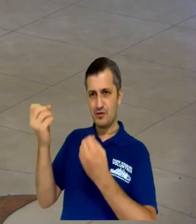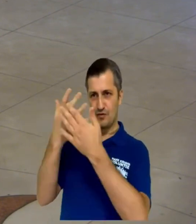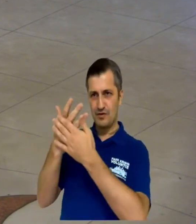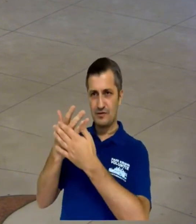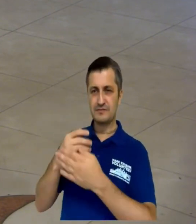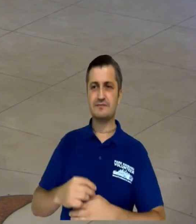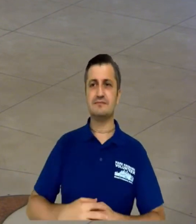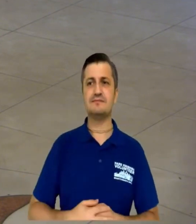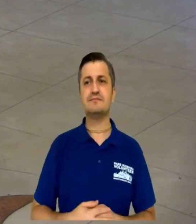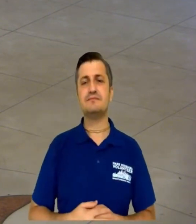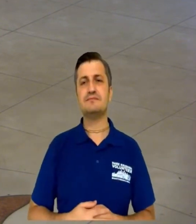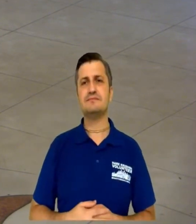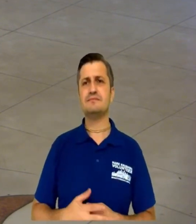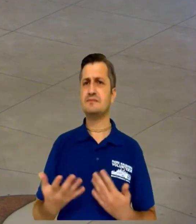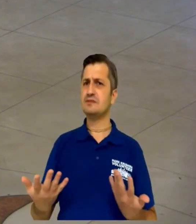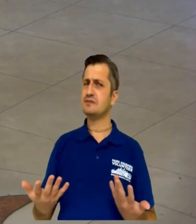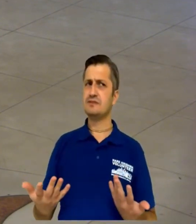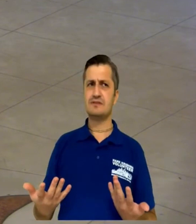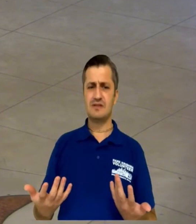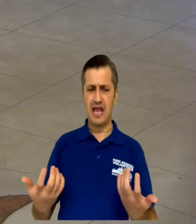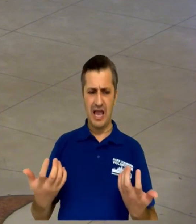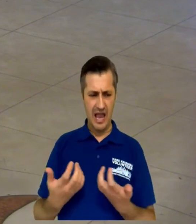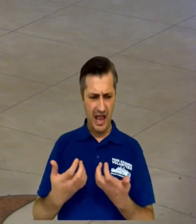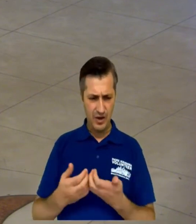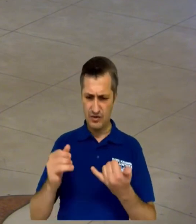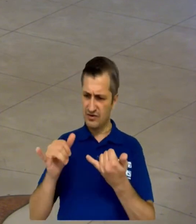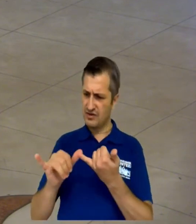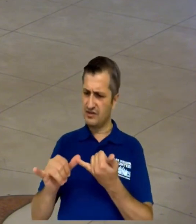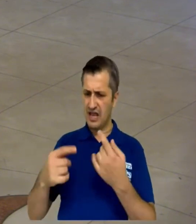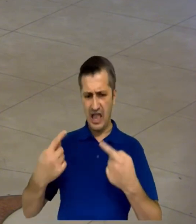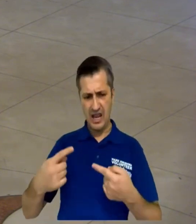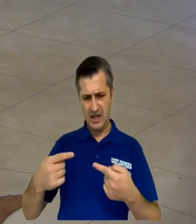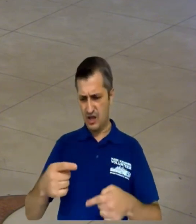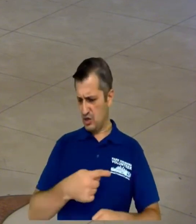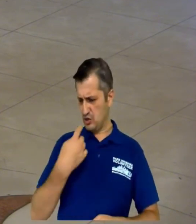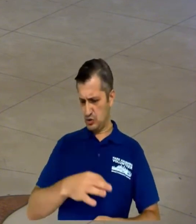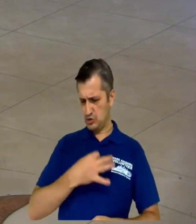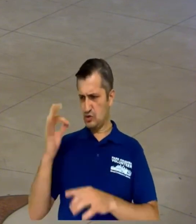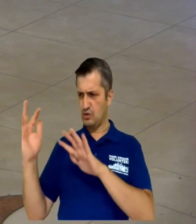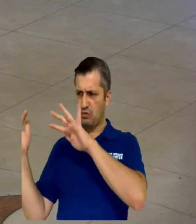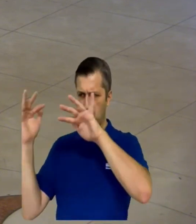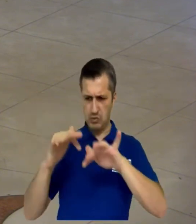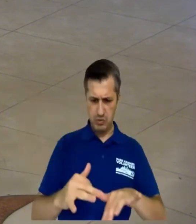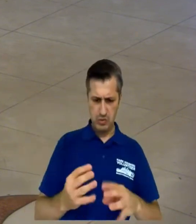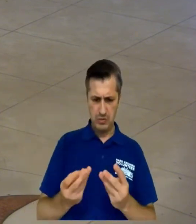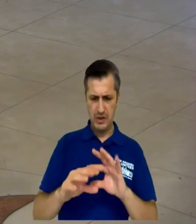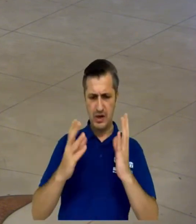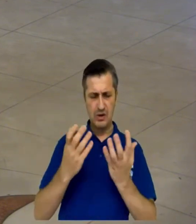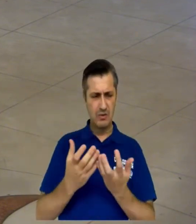does Krishna let people go away from him? Why is that the case? Well, actually, Krishna is a loving God,